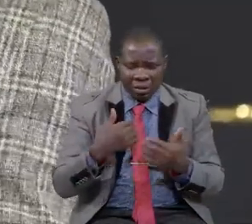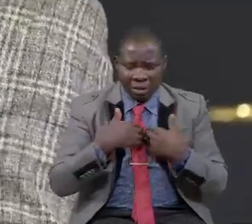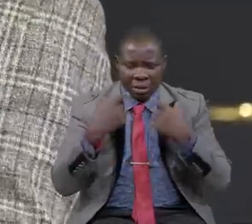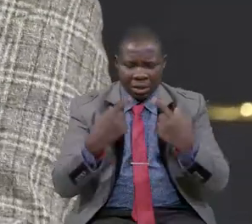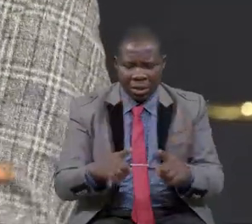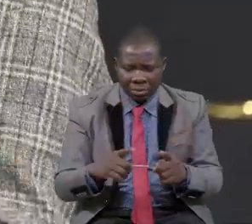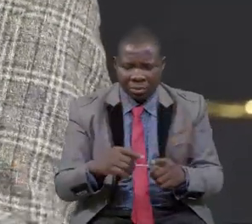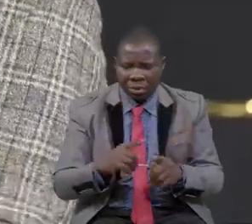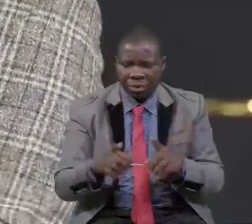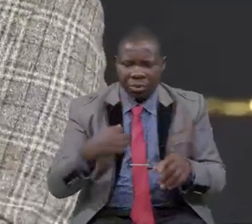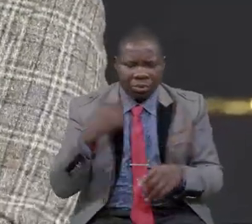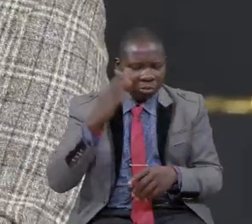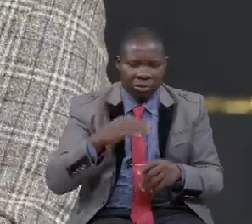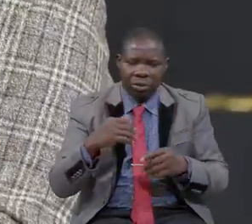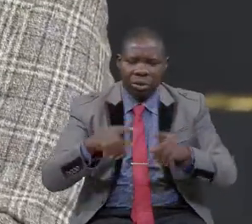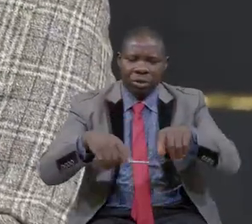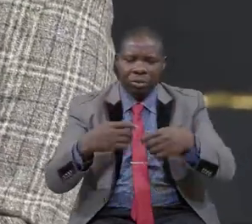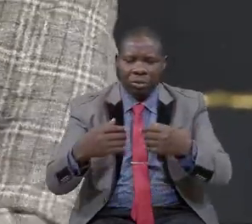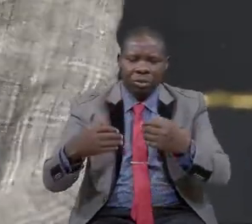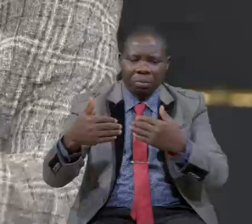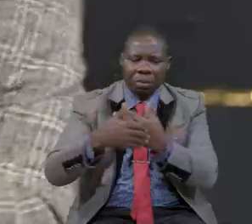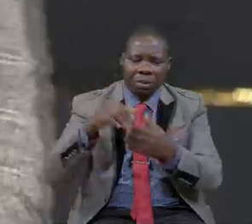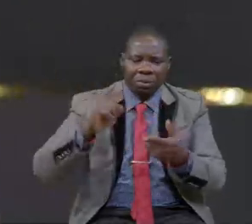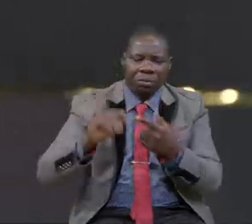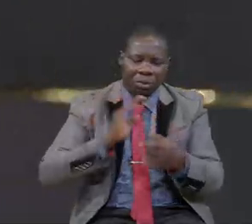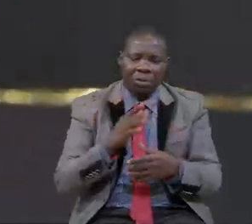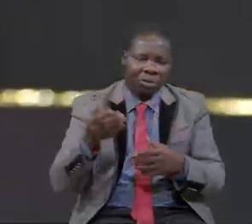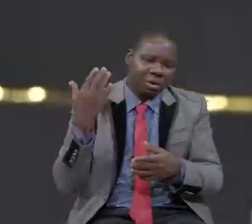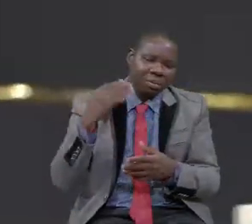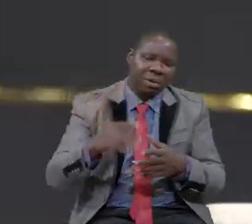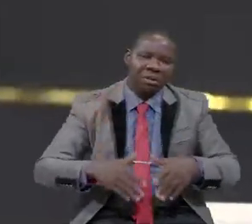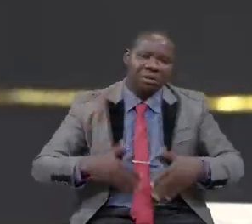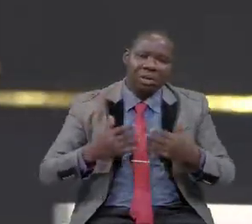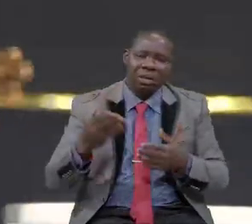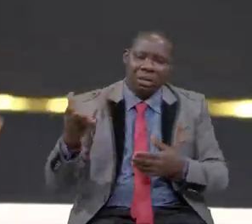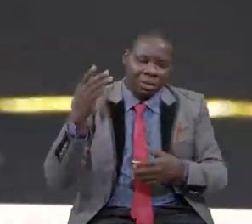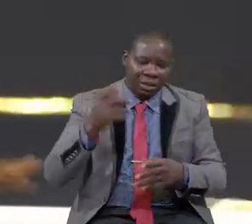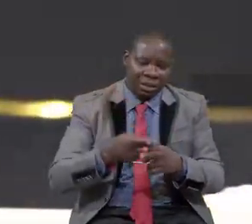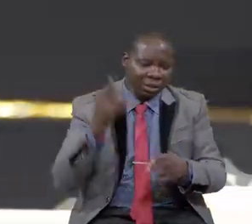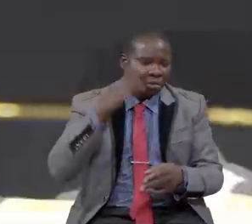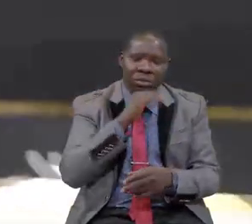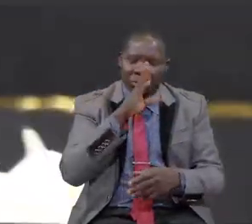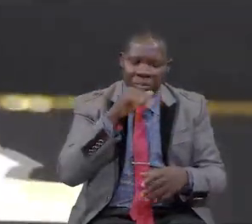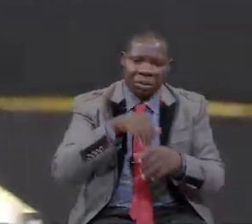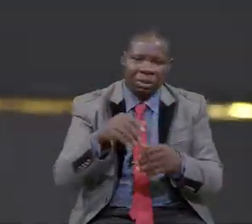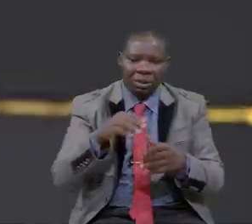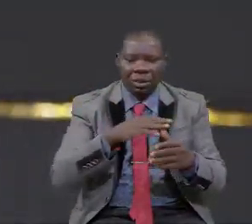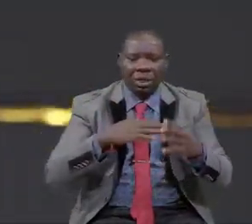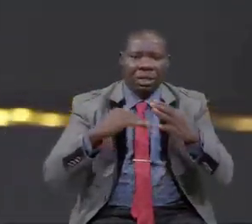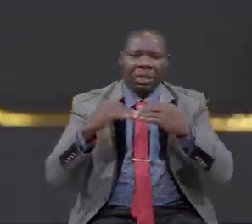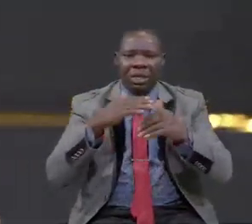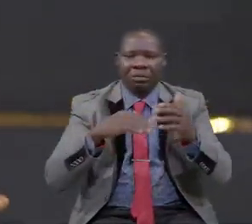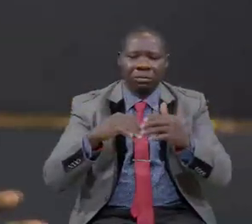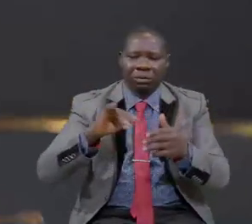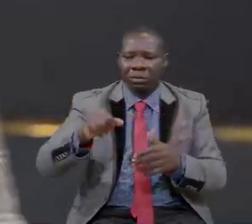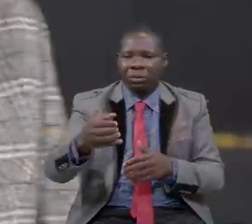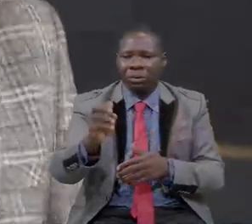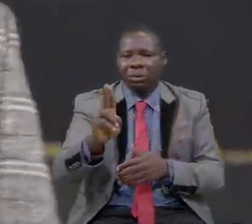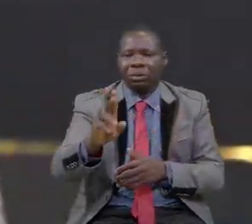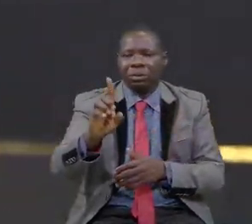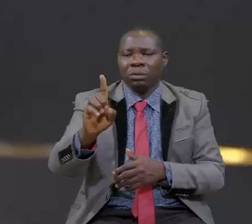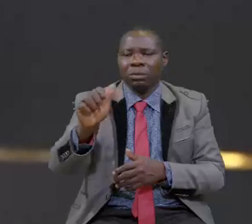the names will not be in heaven. That Judas Iscariot, going here, going there, following Jesus, but